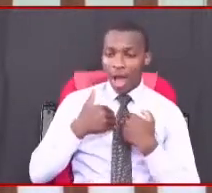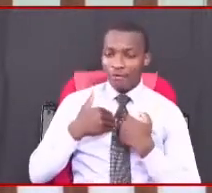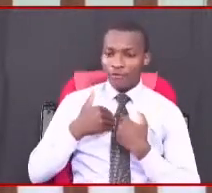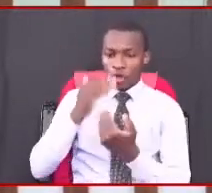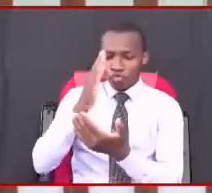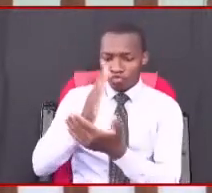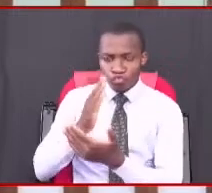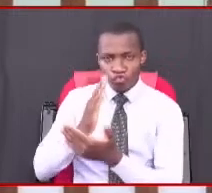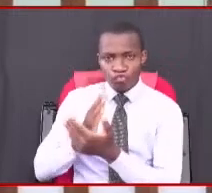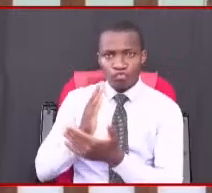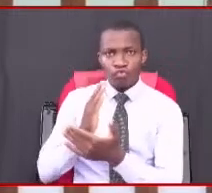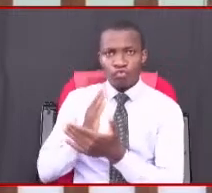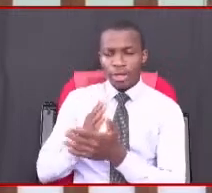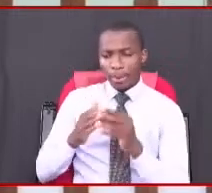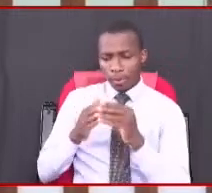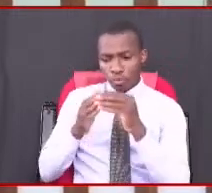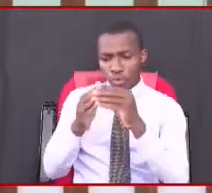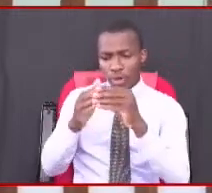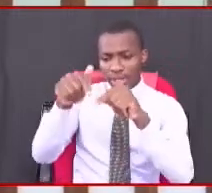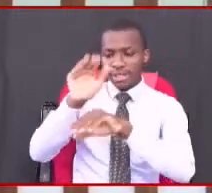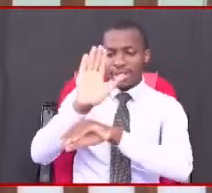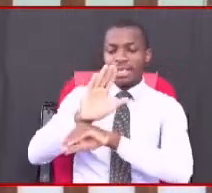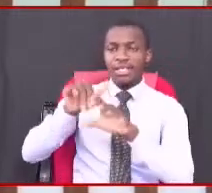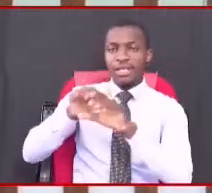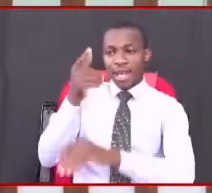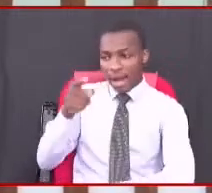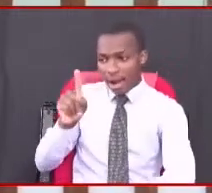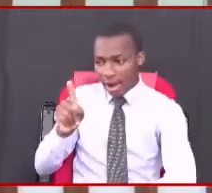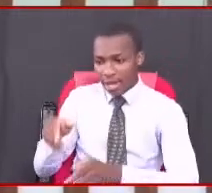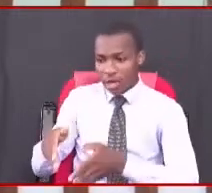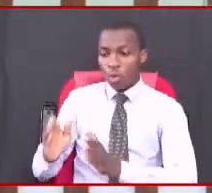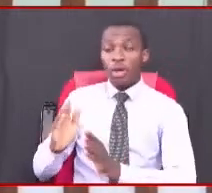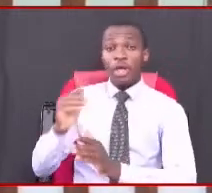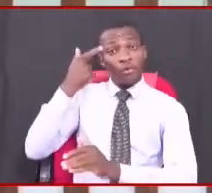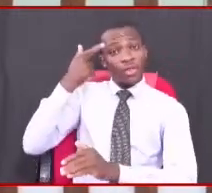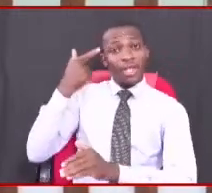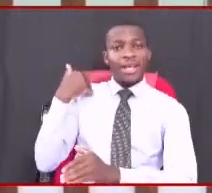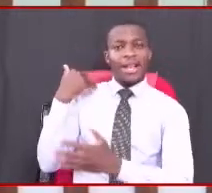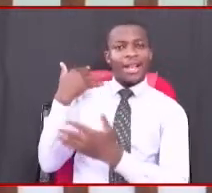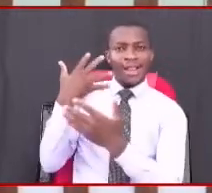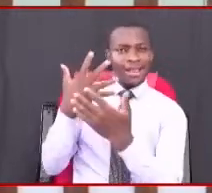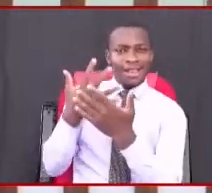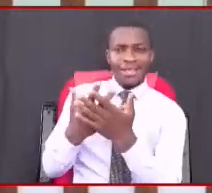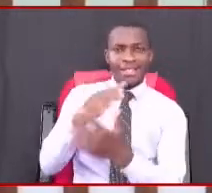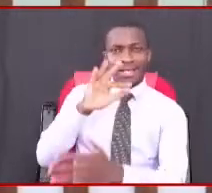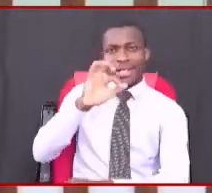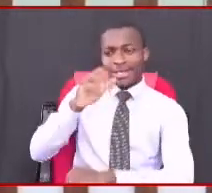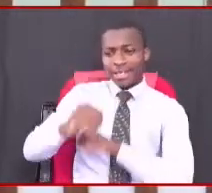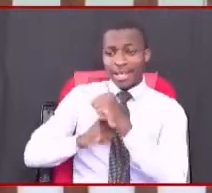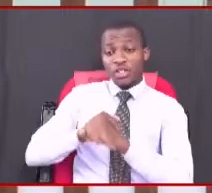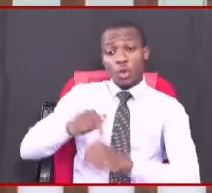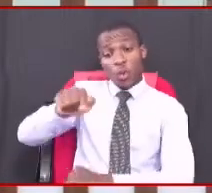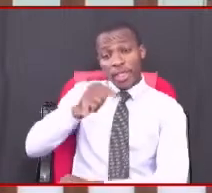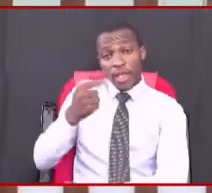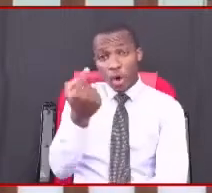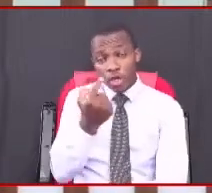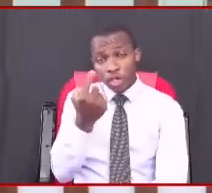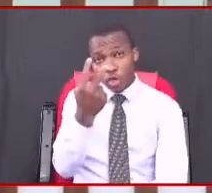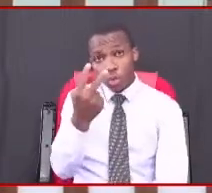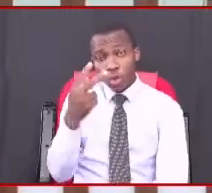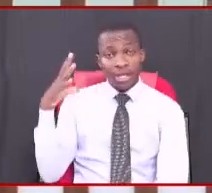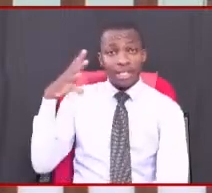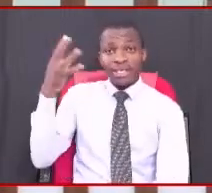this church in the right way. And for the last 30 years, we have had only 2 chairmen of